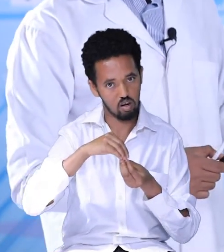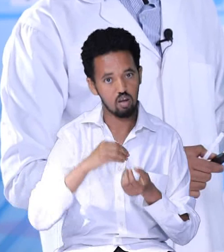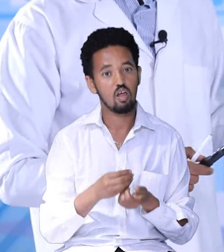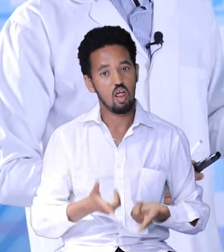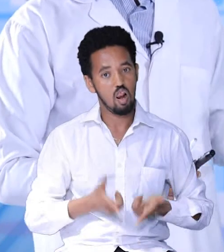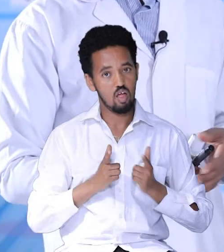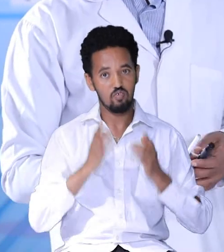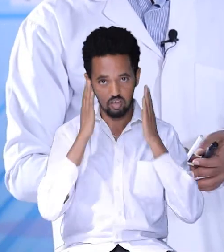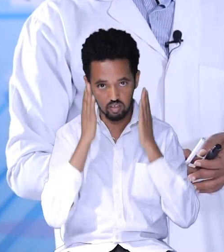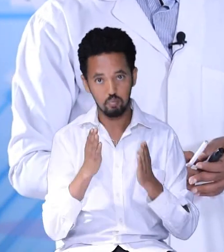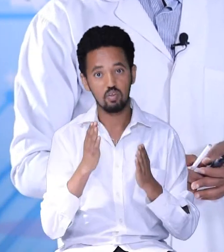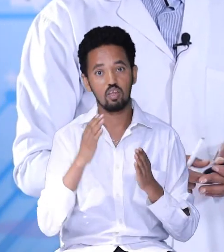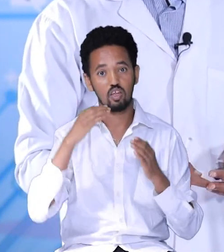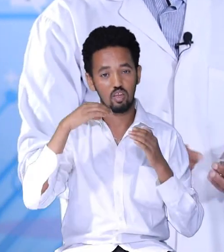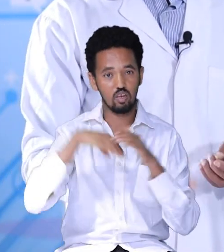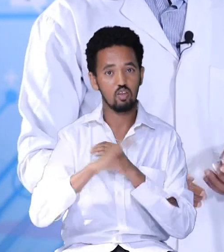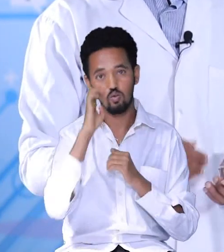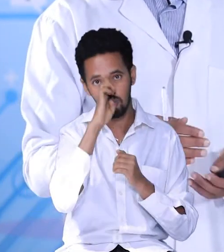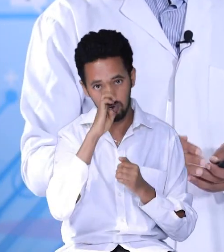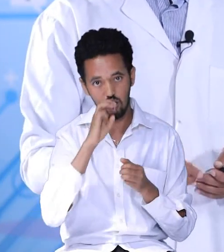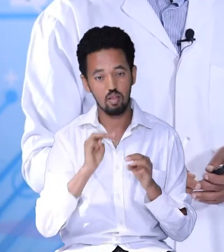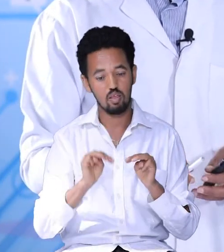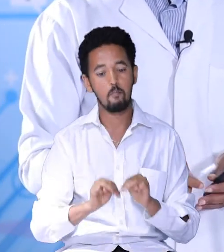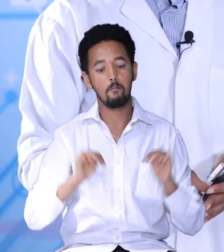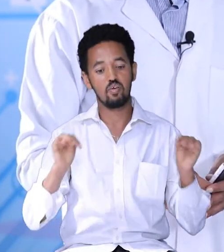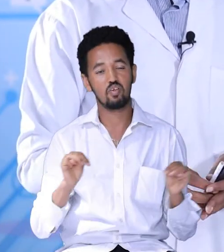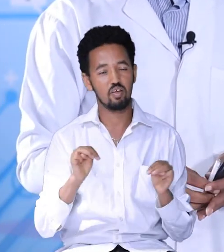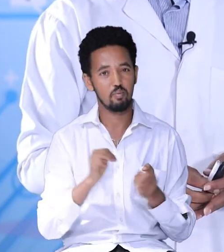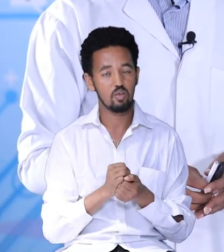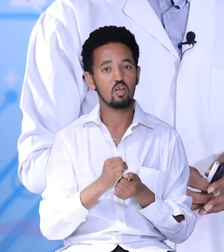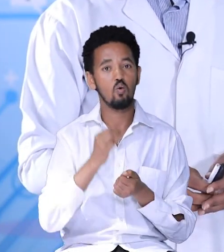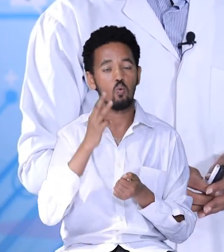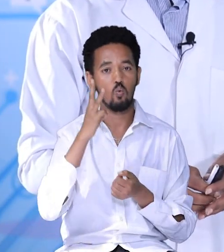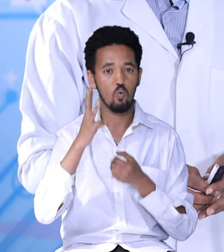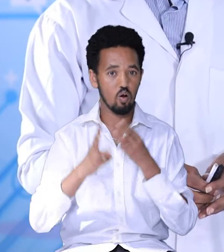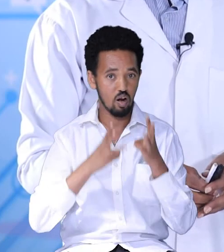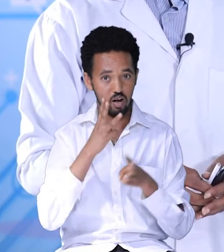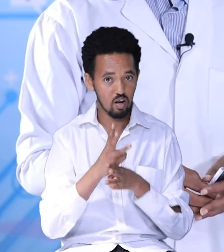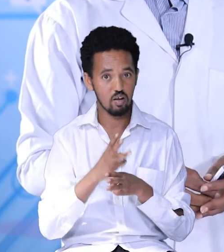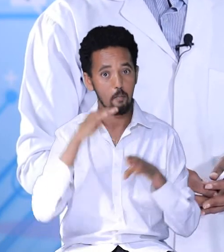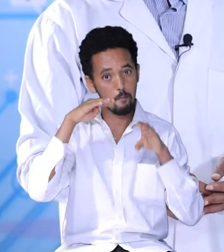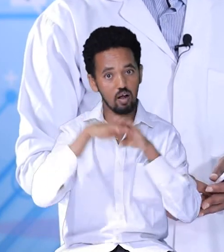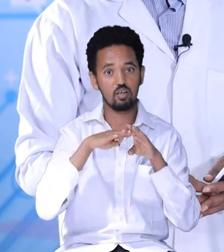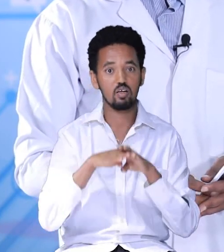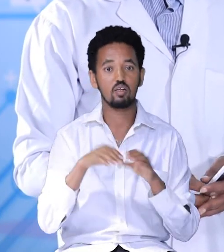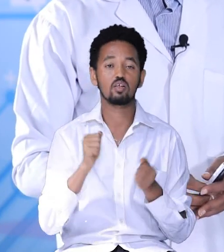Life expectancy in Ethiopia can be measured by World Bank and WHO.